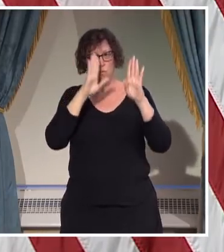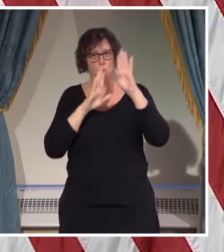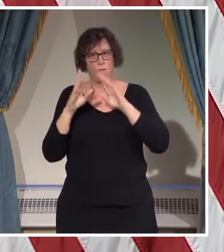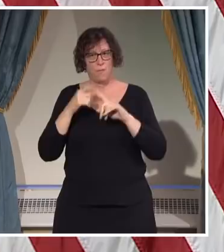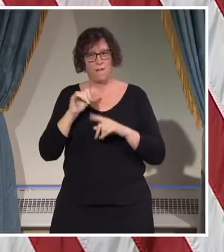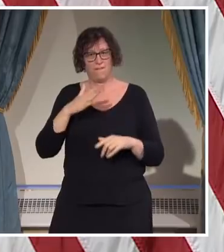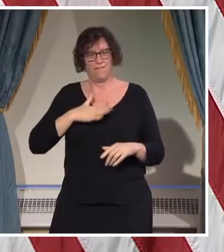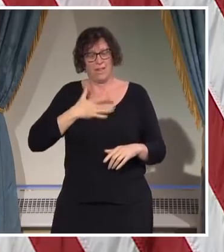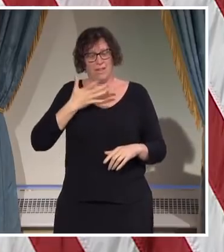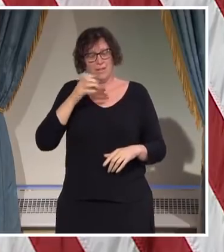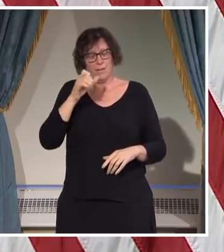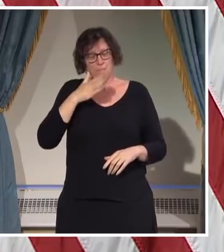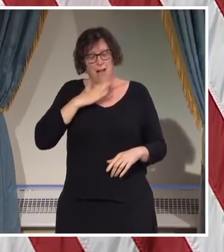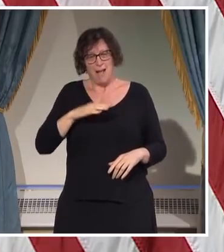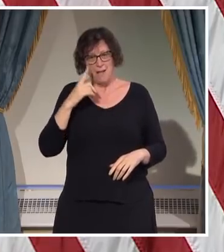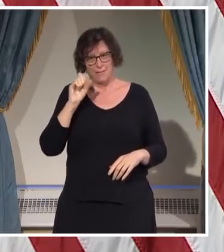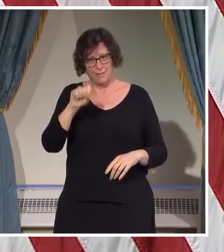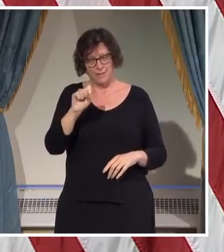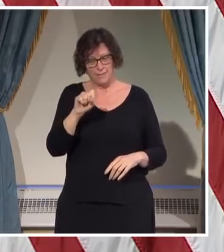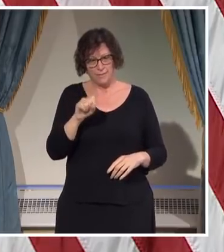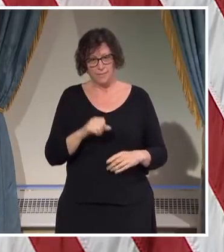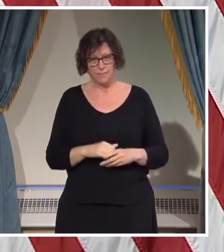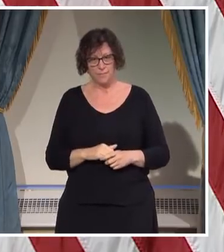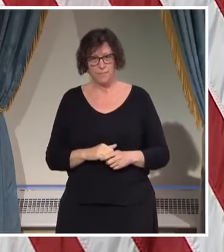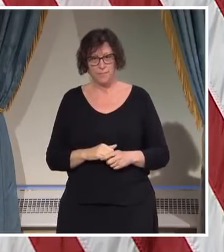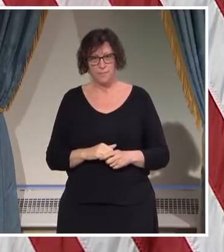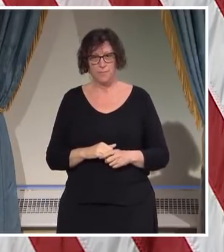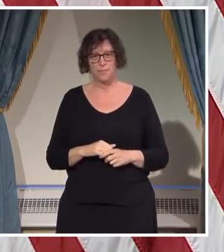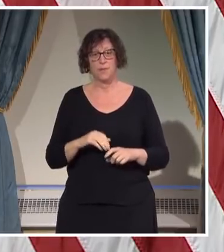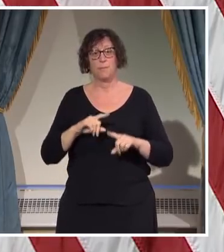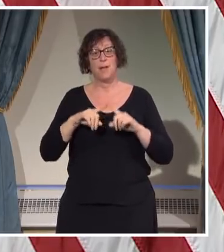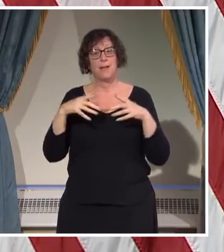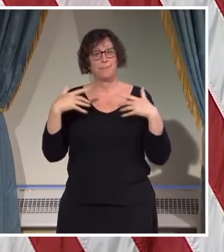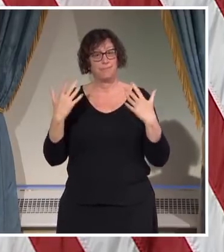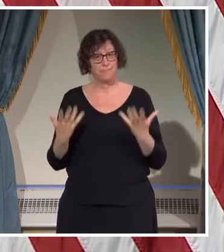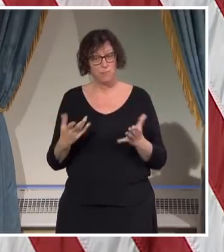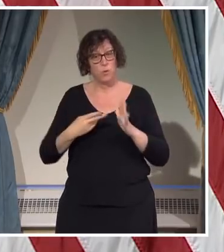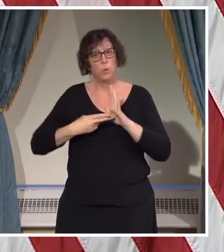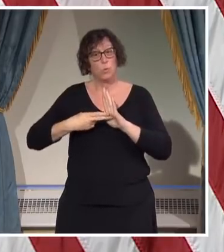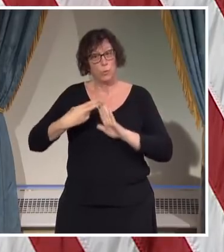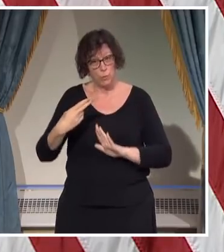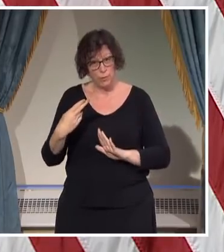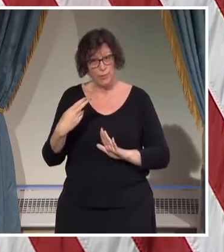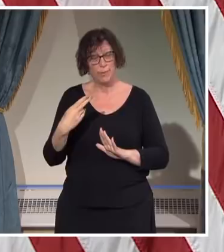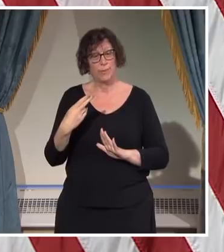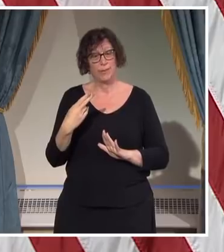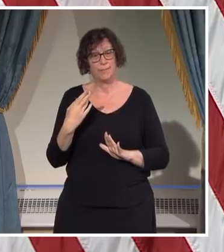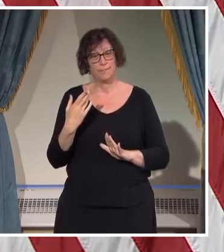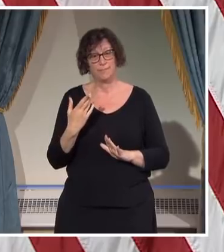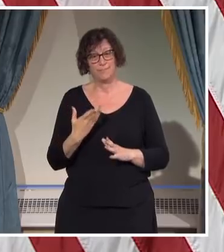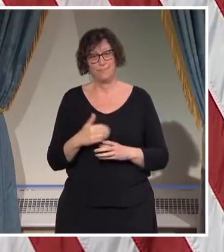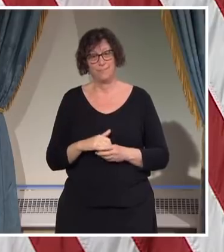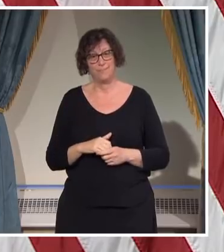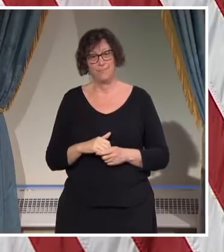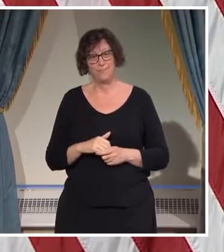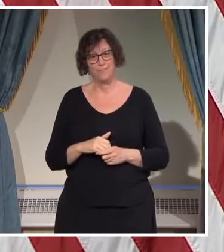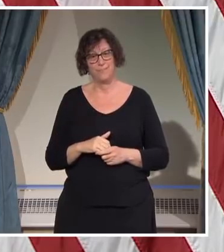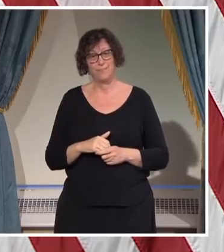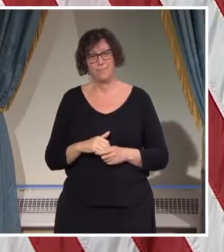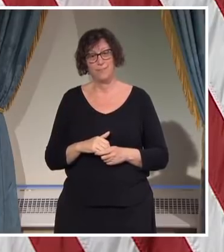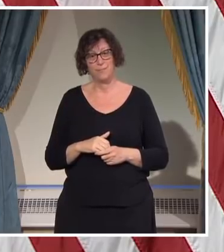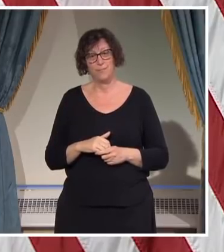with the truth and recognizing that for 80% of those who do, it will be a very limited experience.